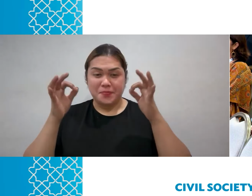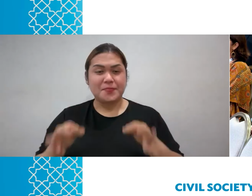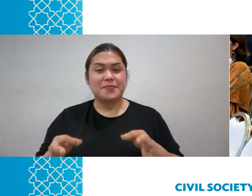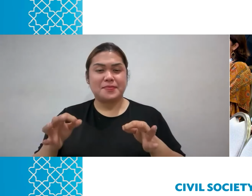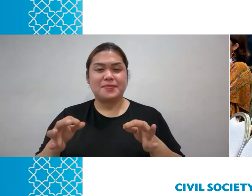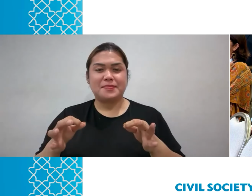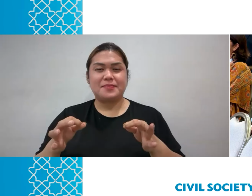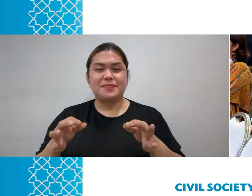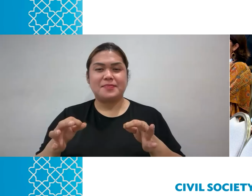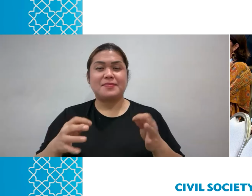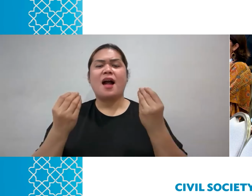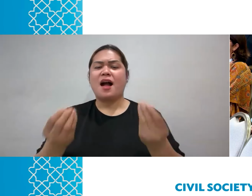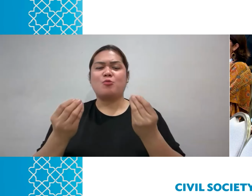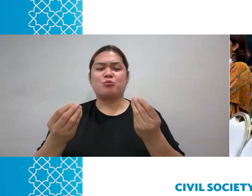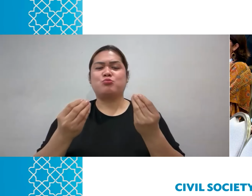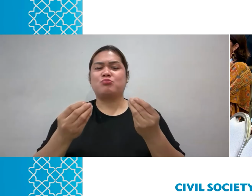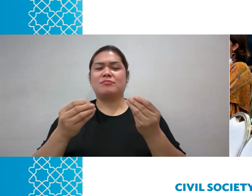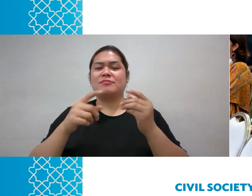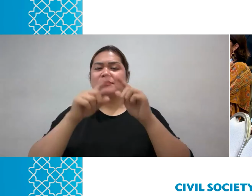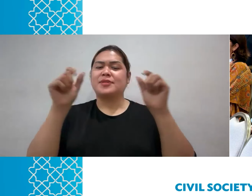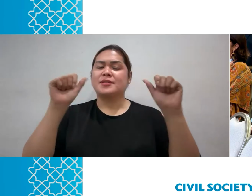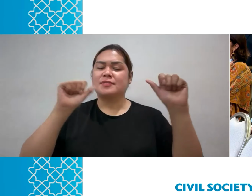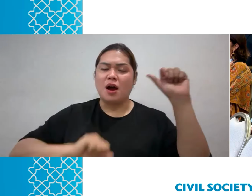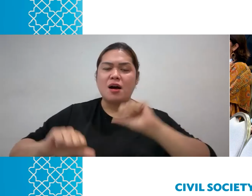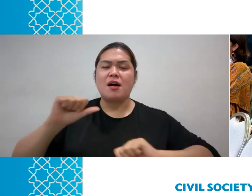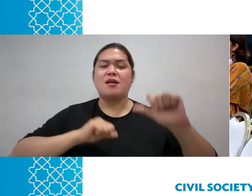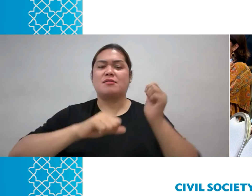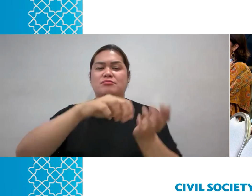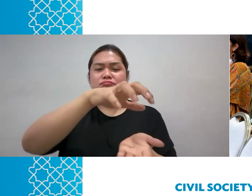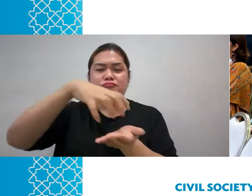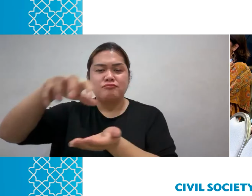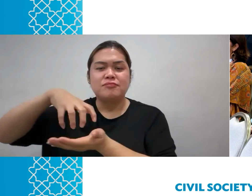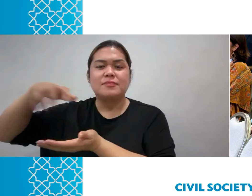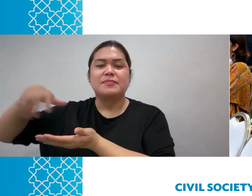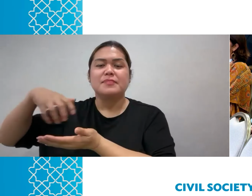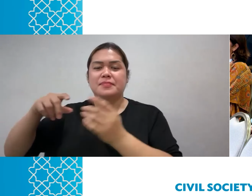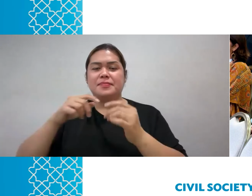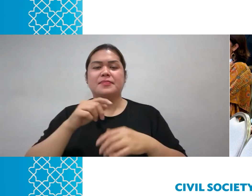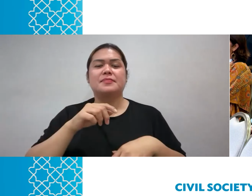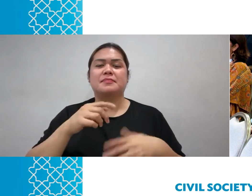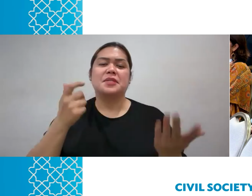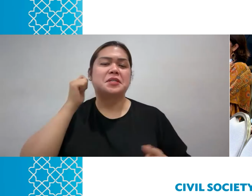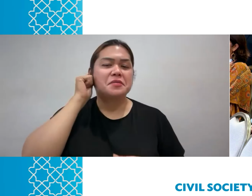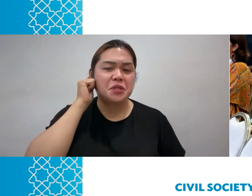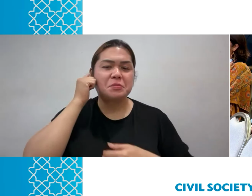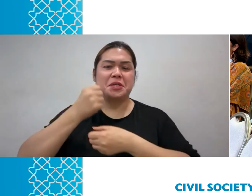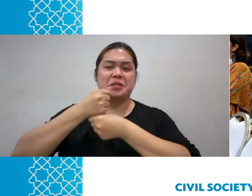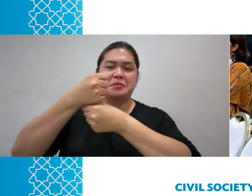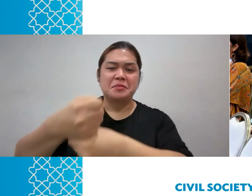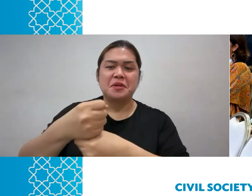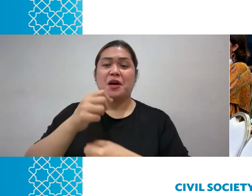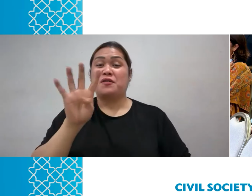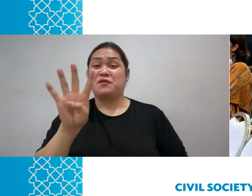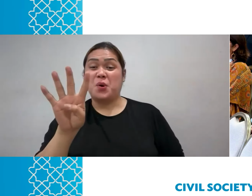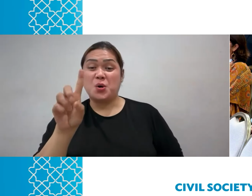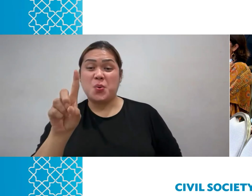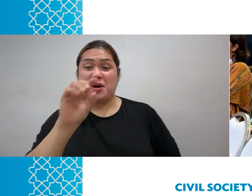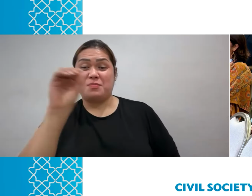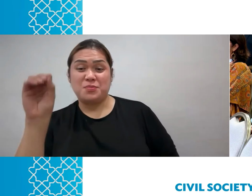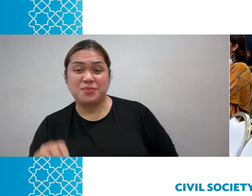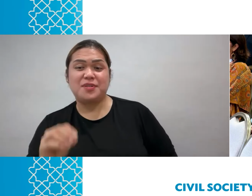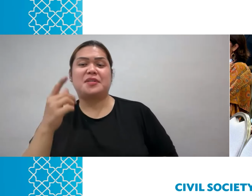science. So just women represent 41% of the labor force in the agri-food